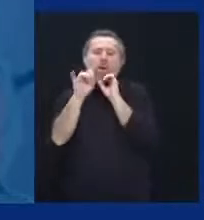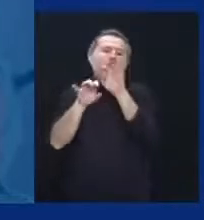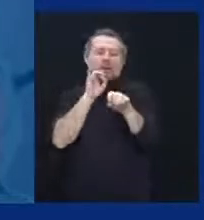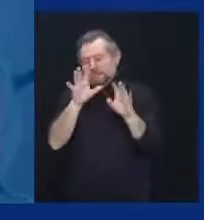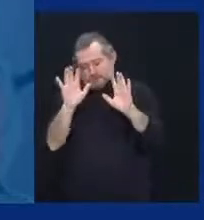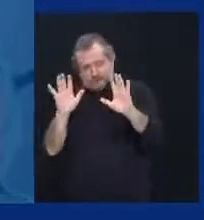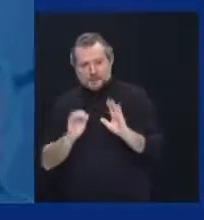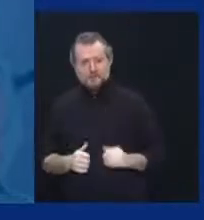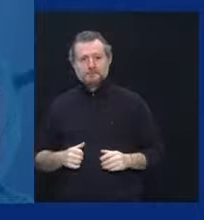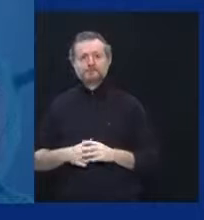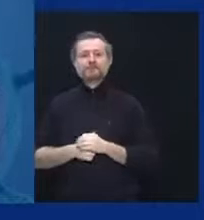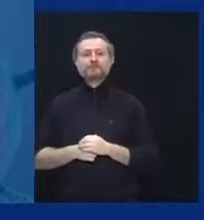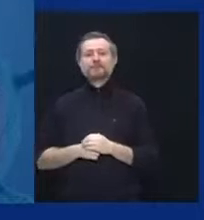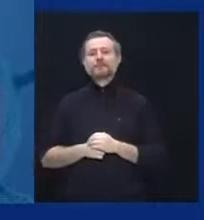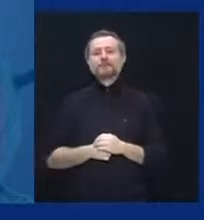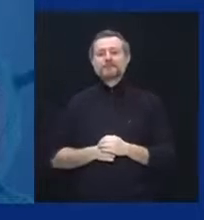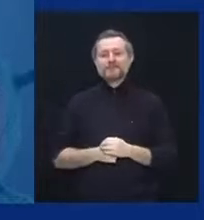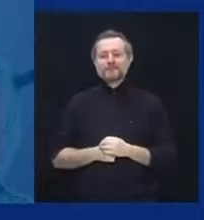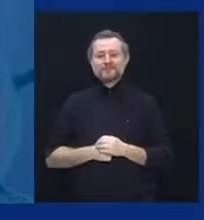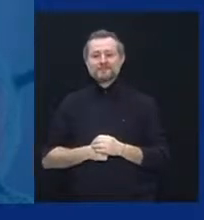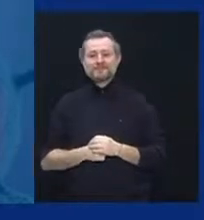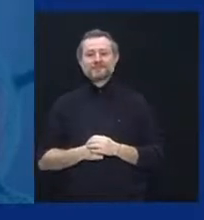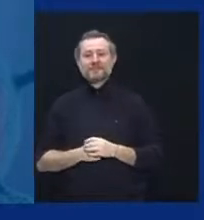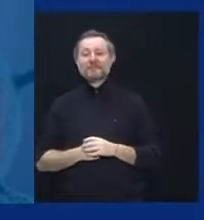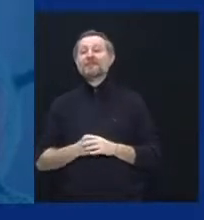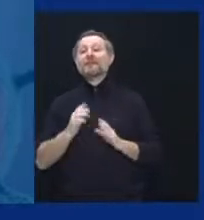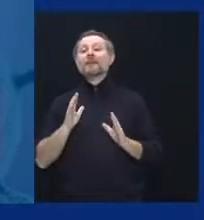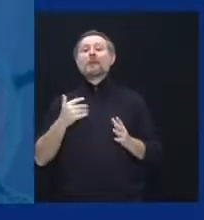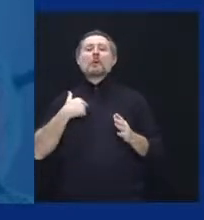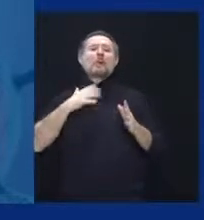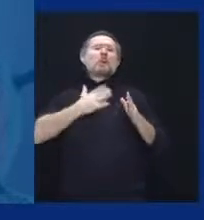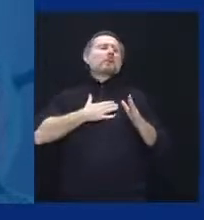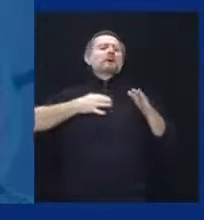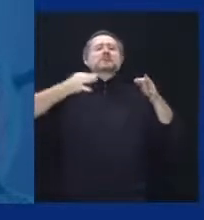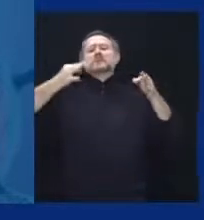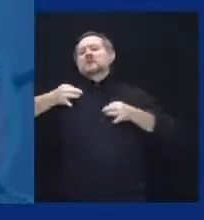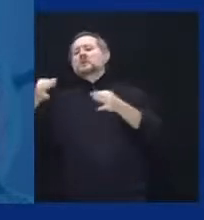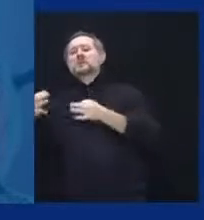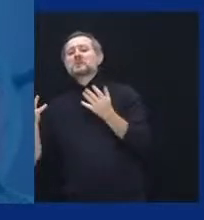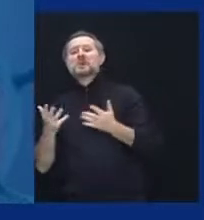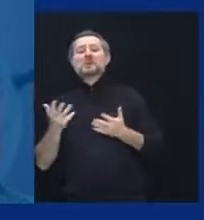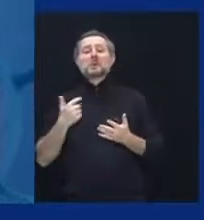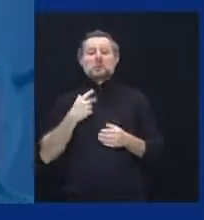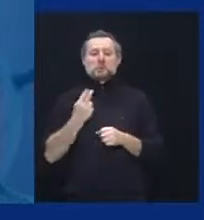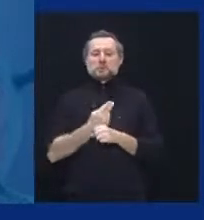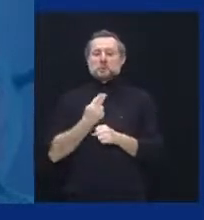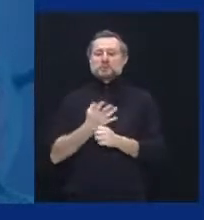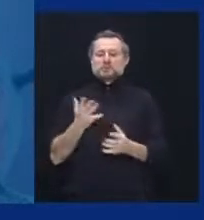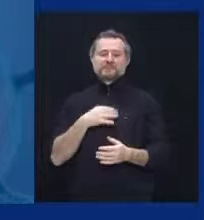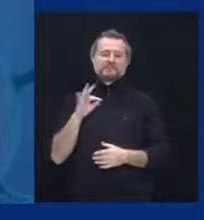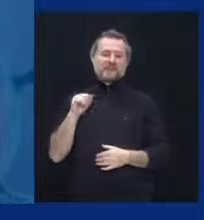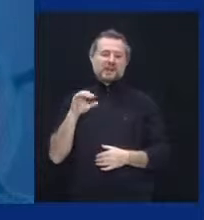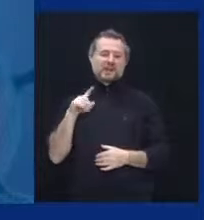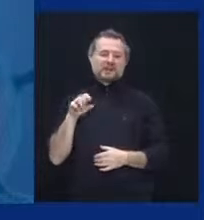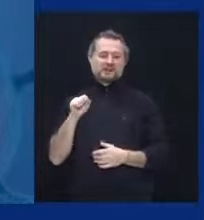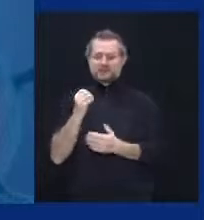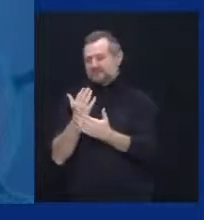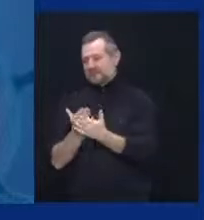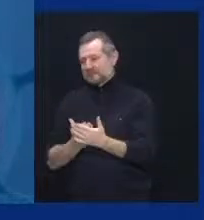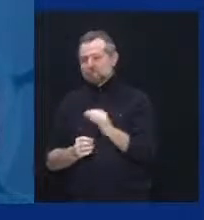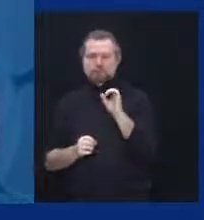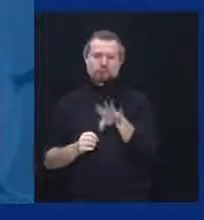General caution on all of this. We make decisions based on facts, based on the numbers. New York City numbers